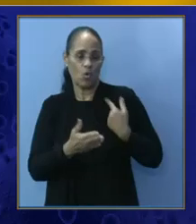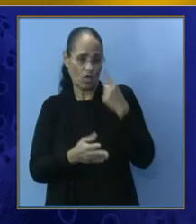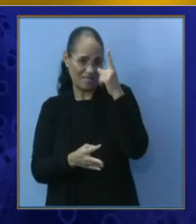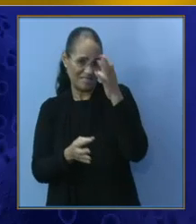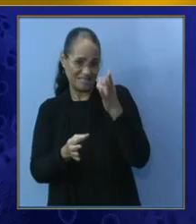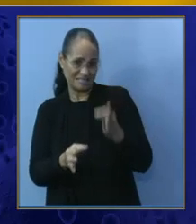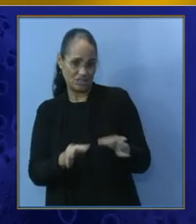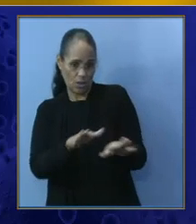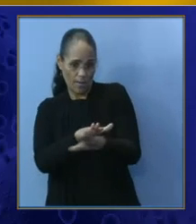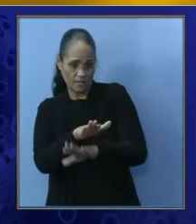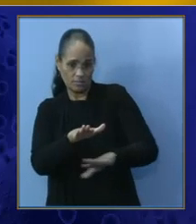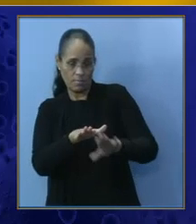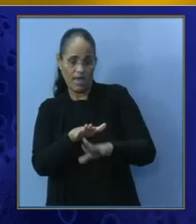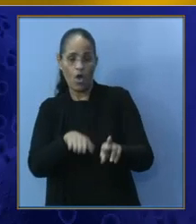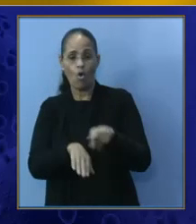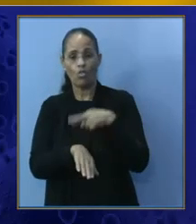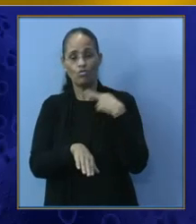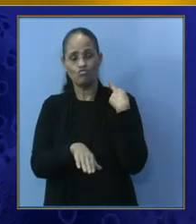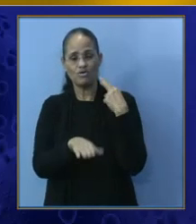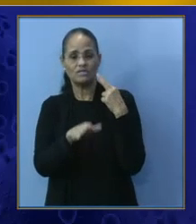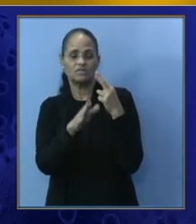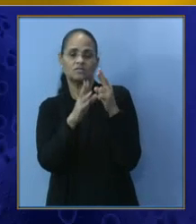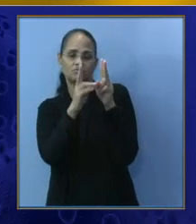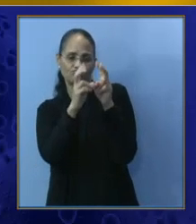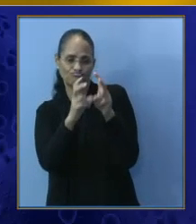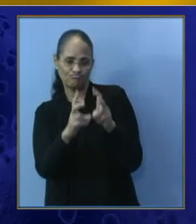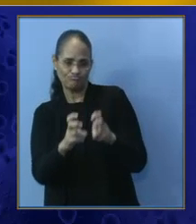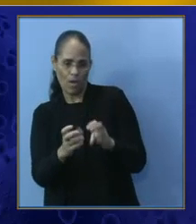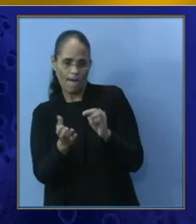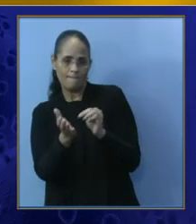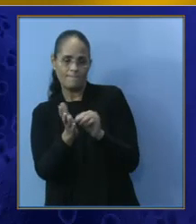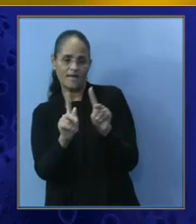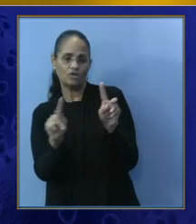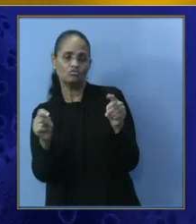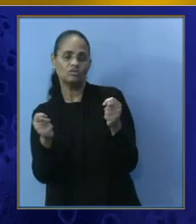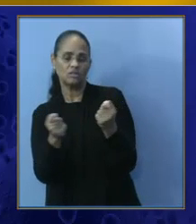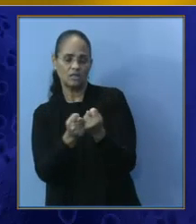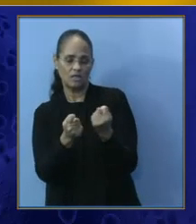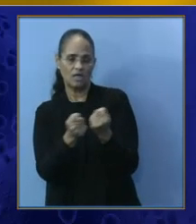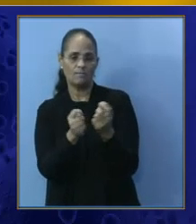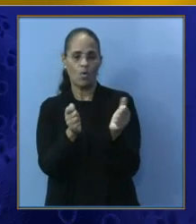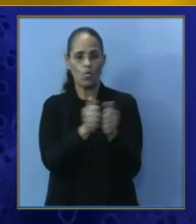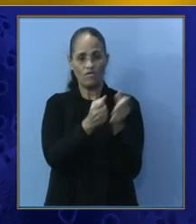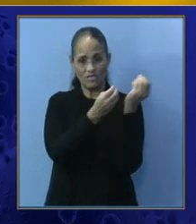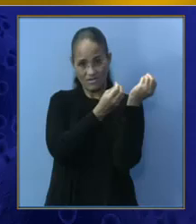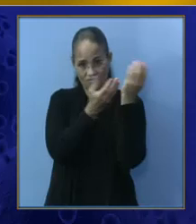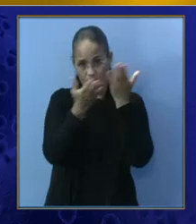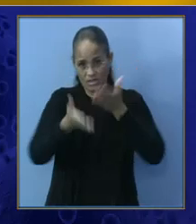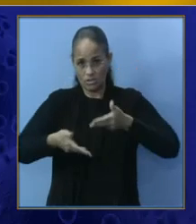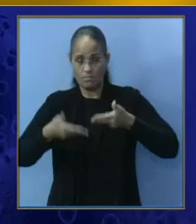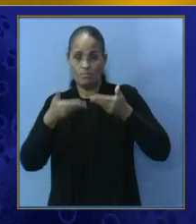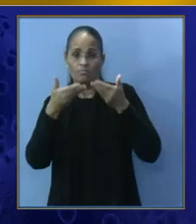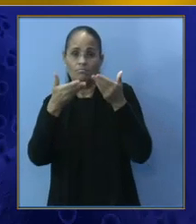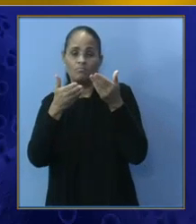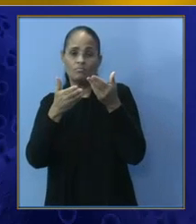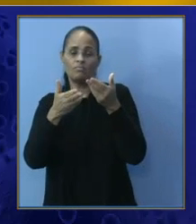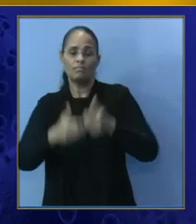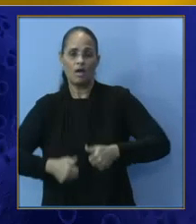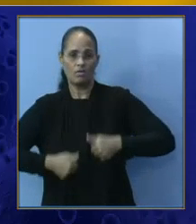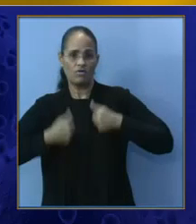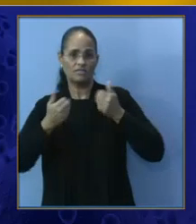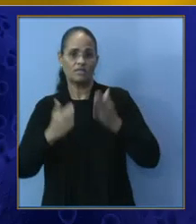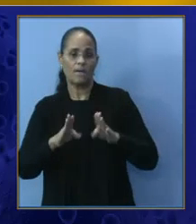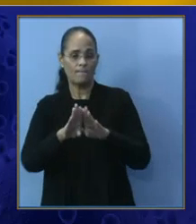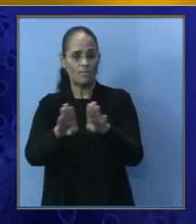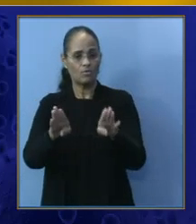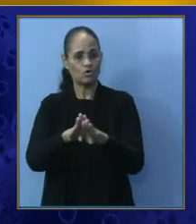decision is based on a risk assessment done by the medical team and in accordance with the information provided by the resident. Bermuda